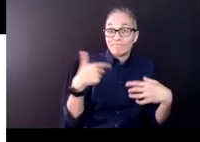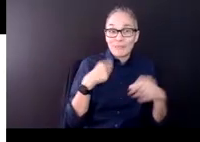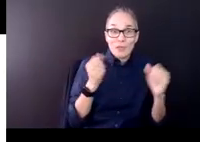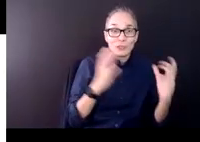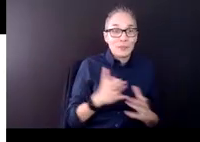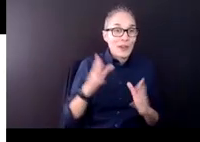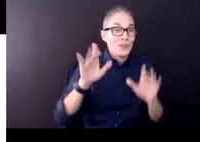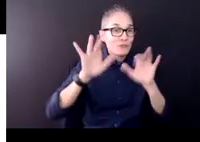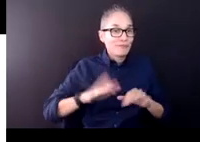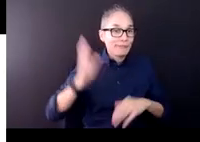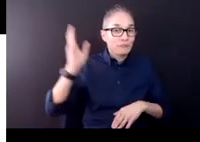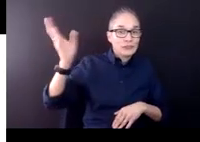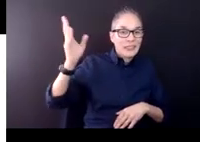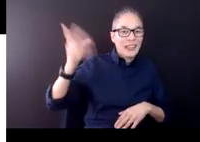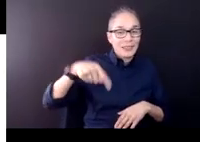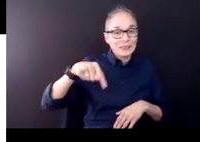this presentation,